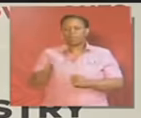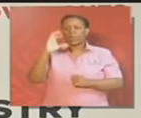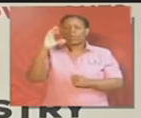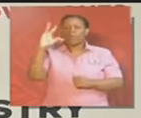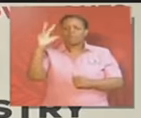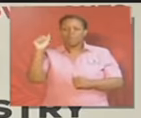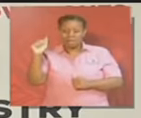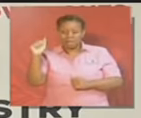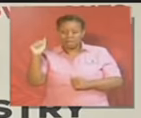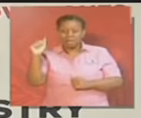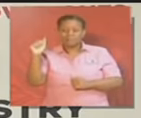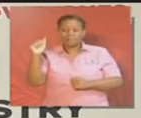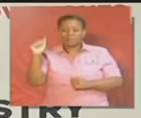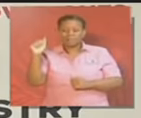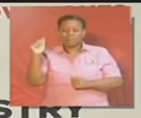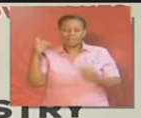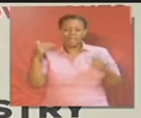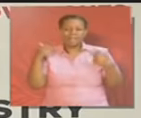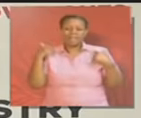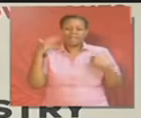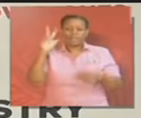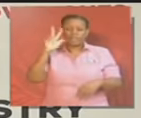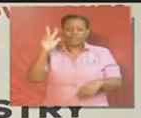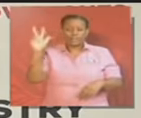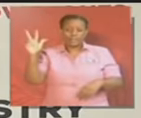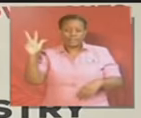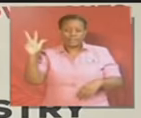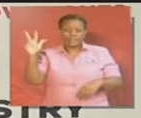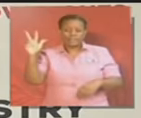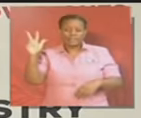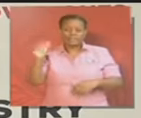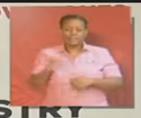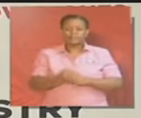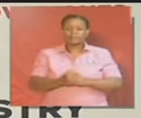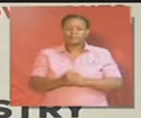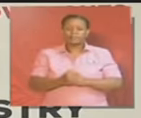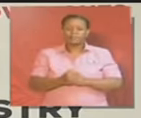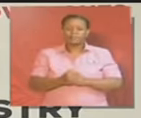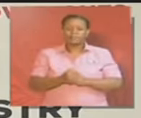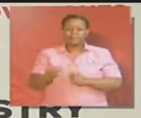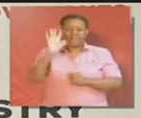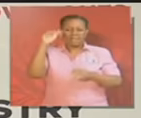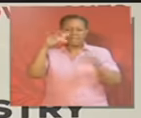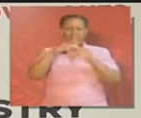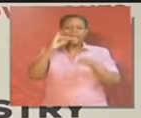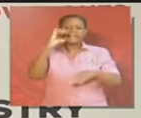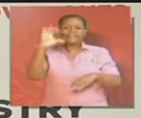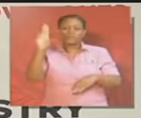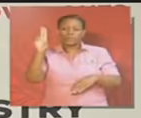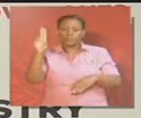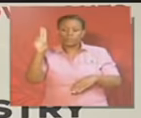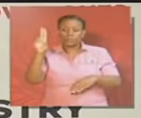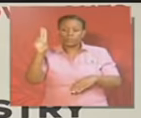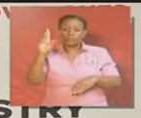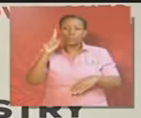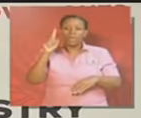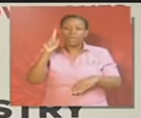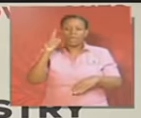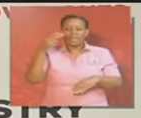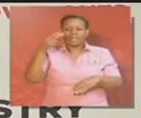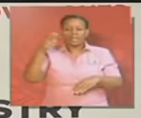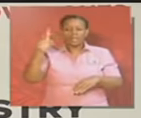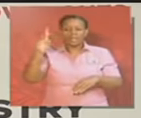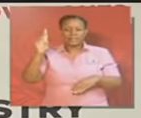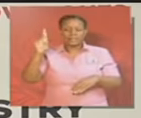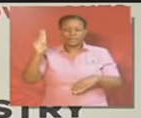Multi-Training Facility, there are 33 patients, with 5 of them in ICU and 1 in HDU. At the Cora facility, there are